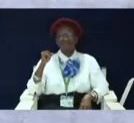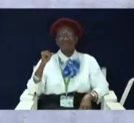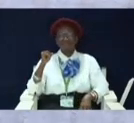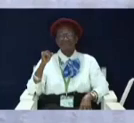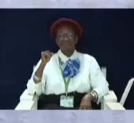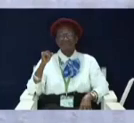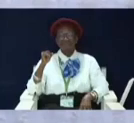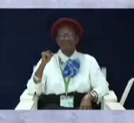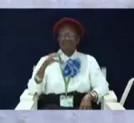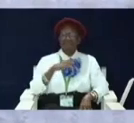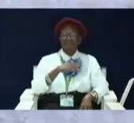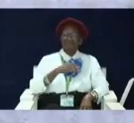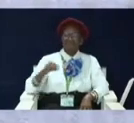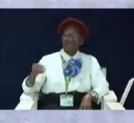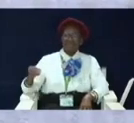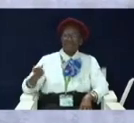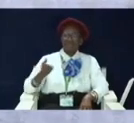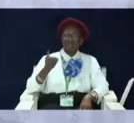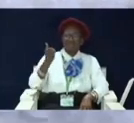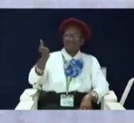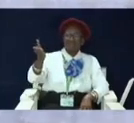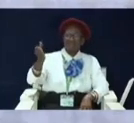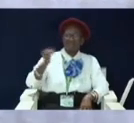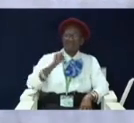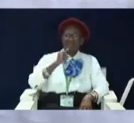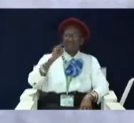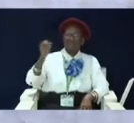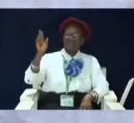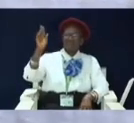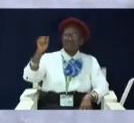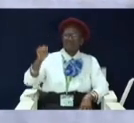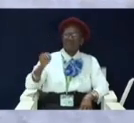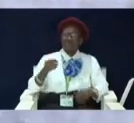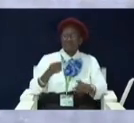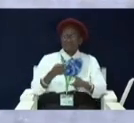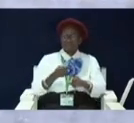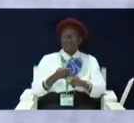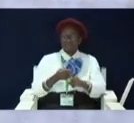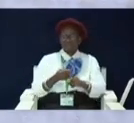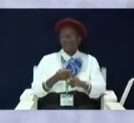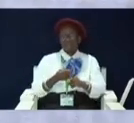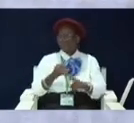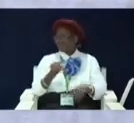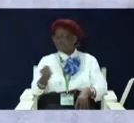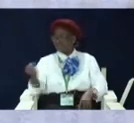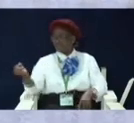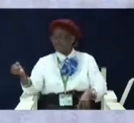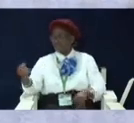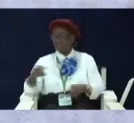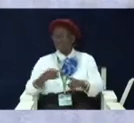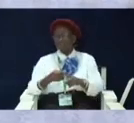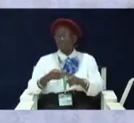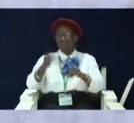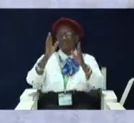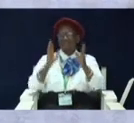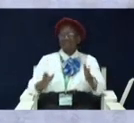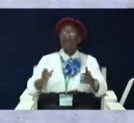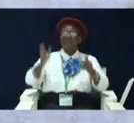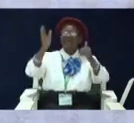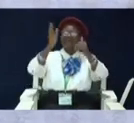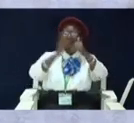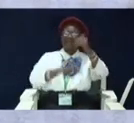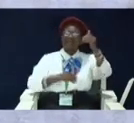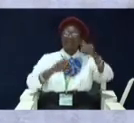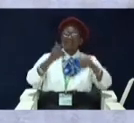And there's no instrument sharper than the word of God. Ko de wa si ohun elo kankan